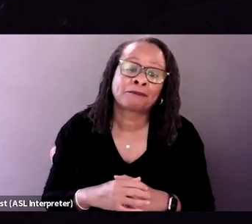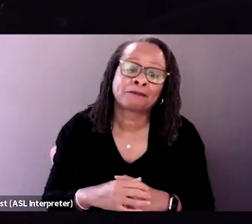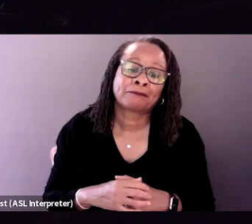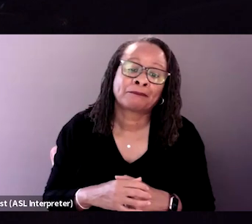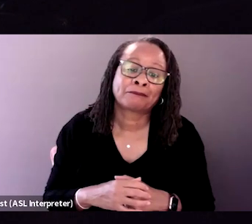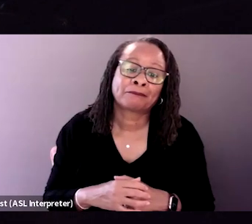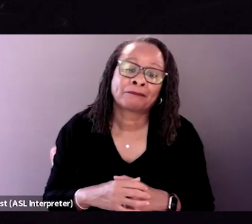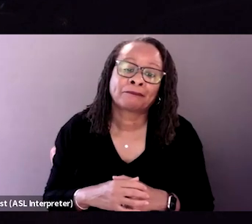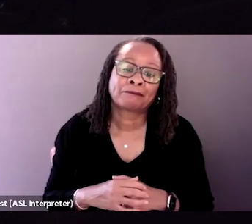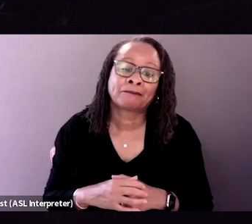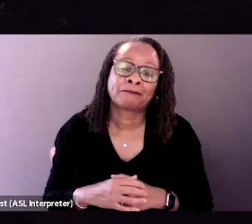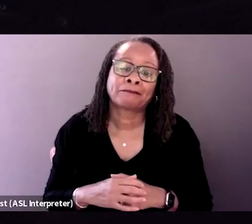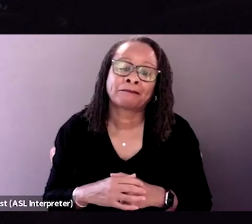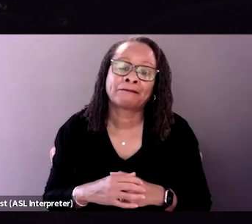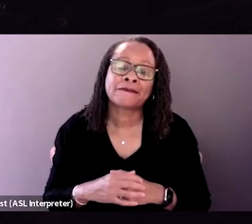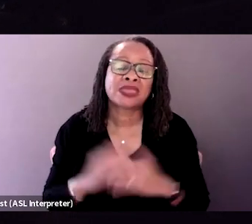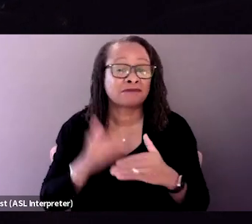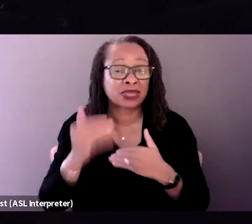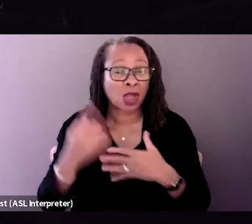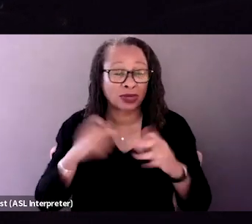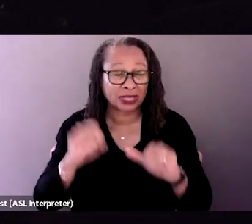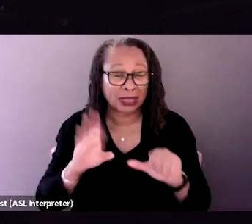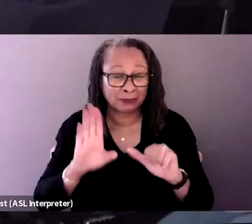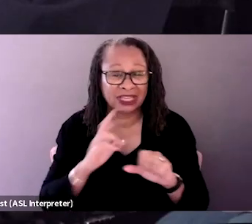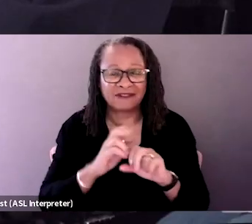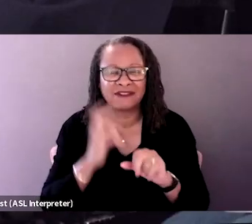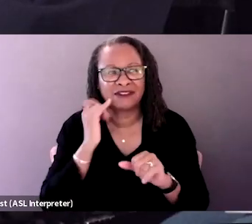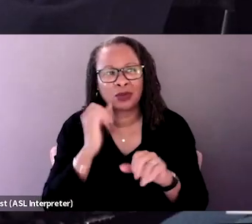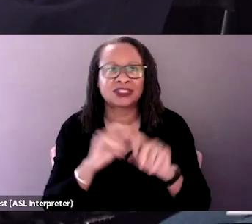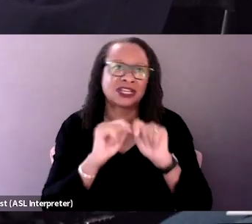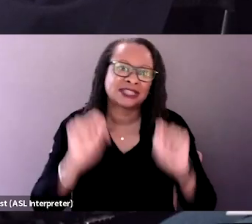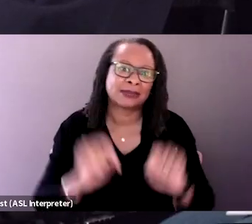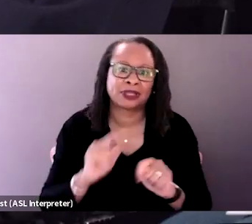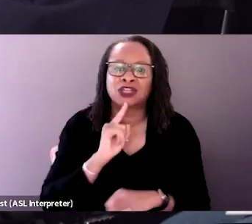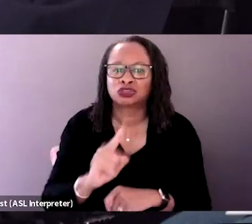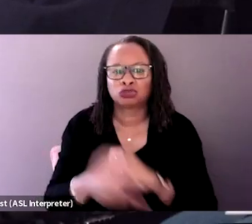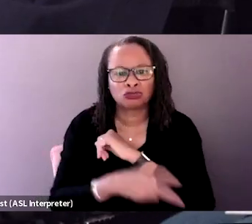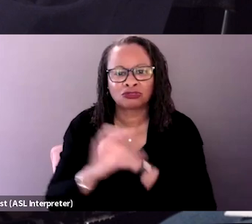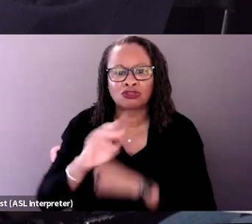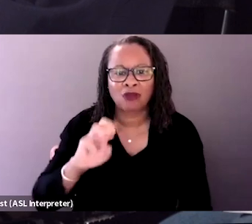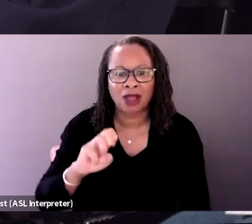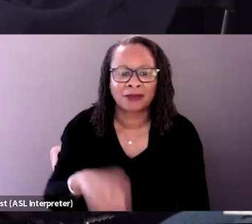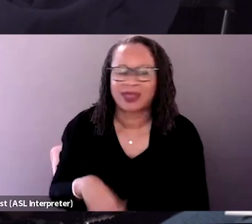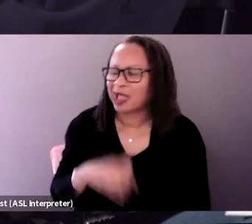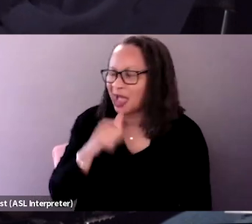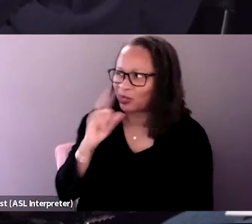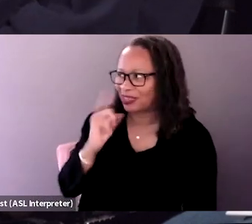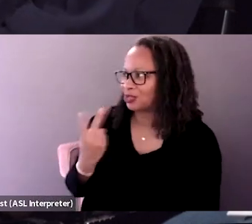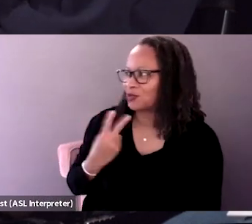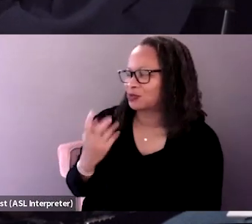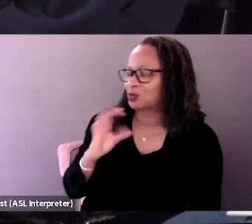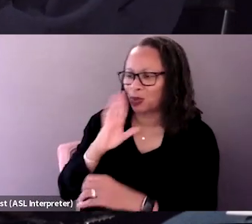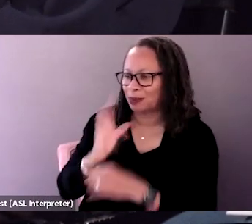leap beyond what it could have been if it was just a template true crime doc? Well, I don't think either of us would have ever made a template true crime doc. I mean,